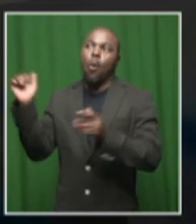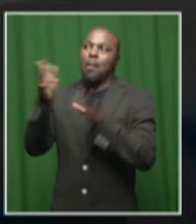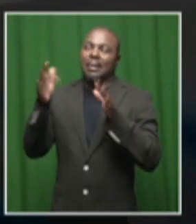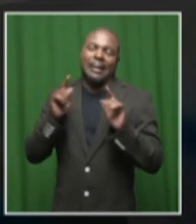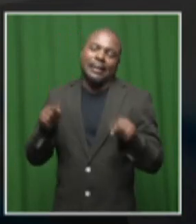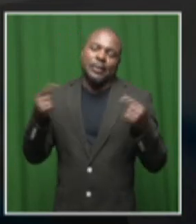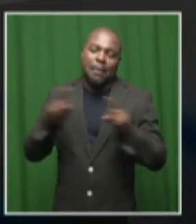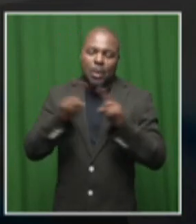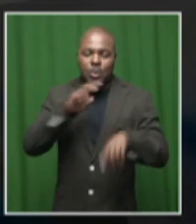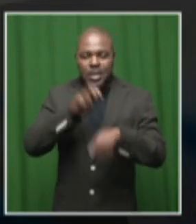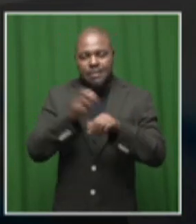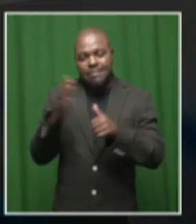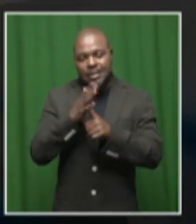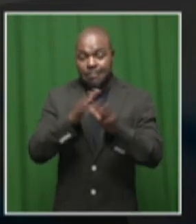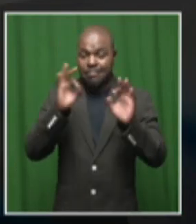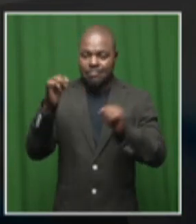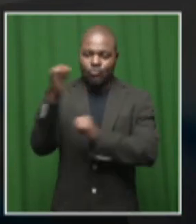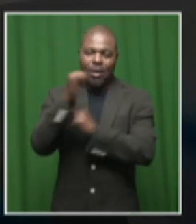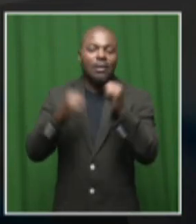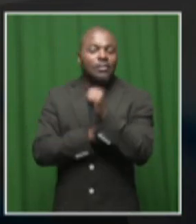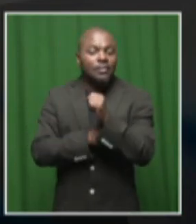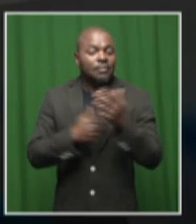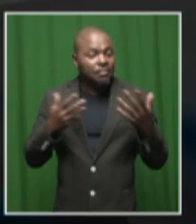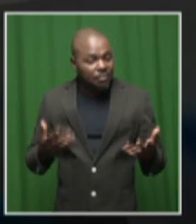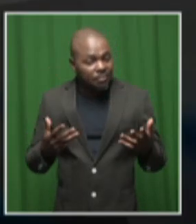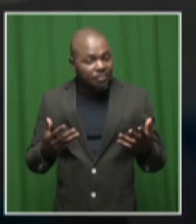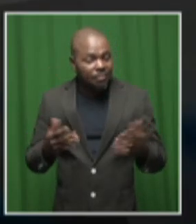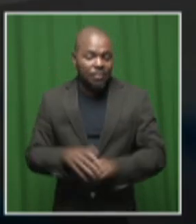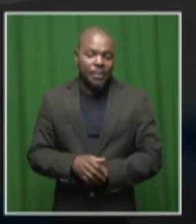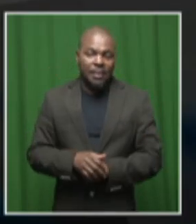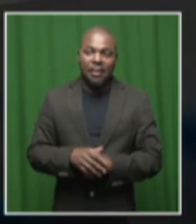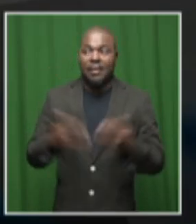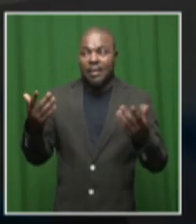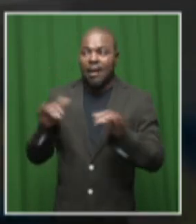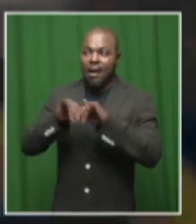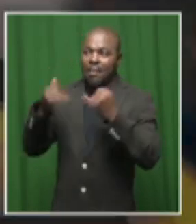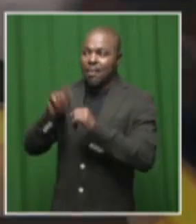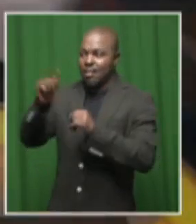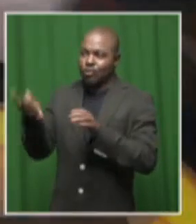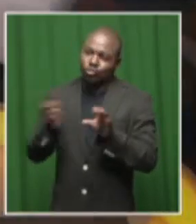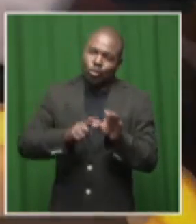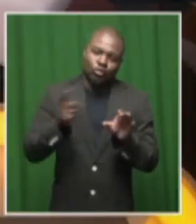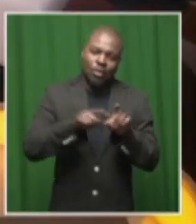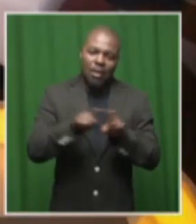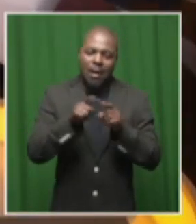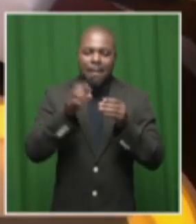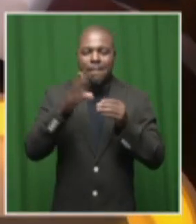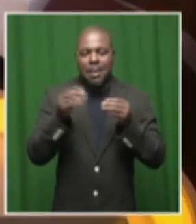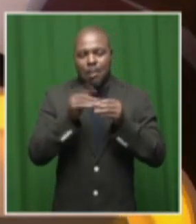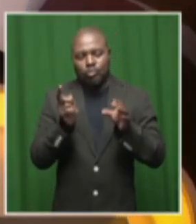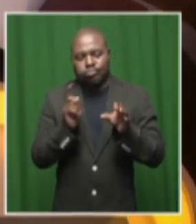got to be a proper structure in place, and that is that companies join us, as a member, and